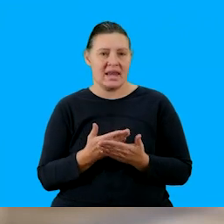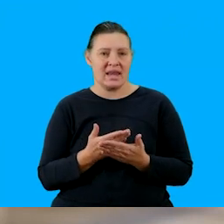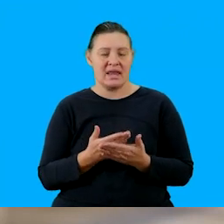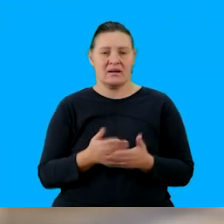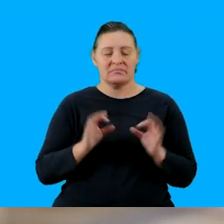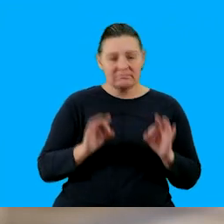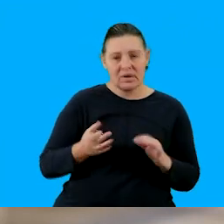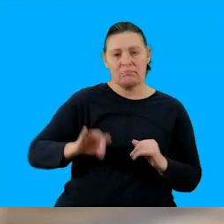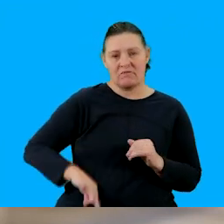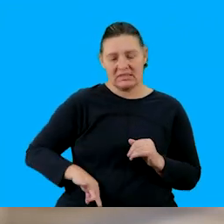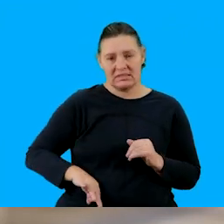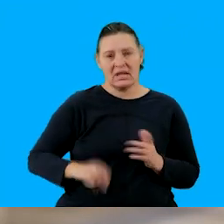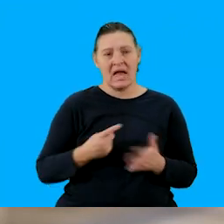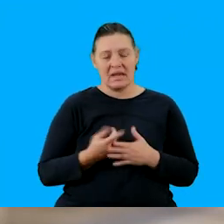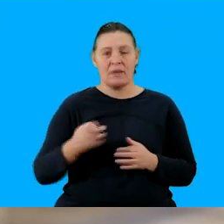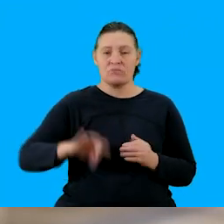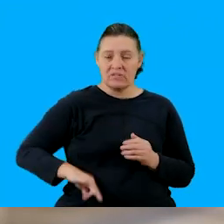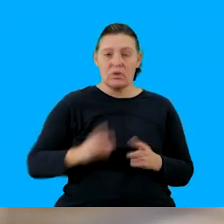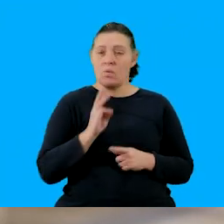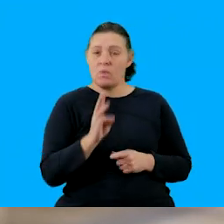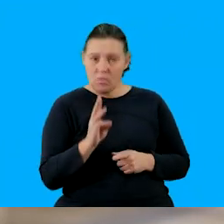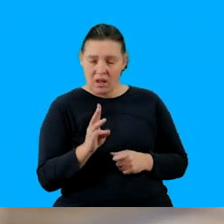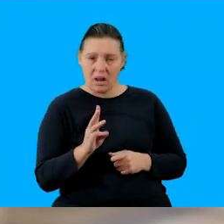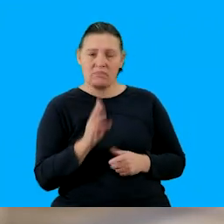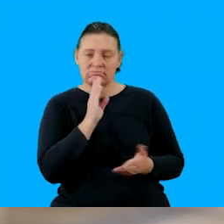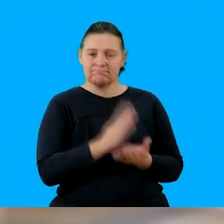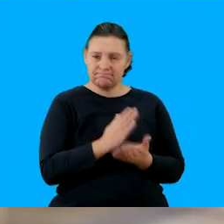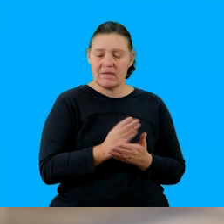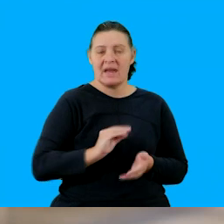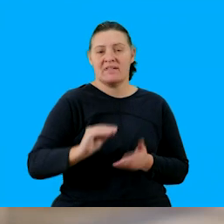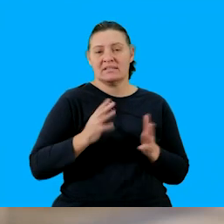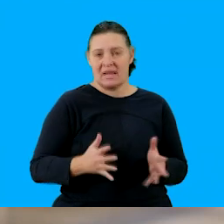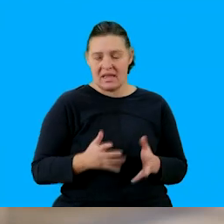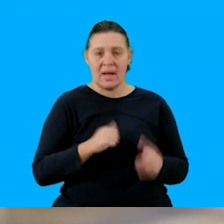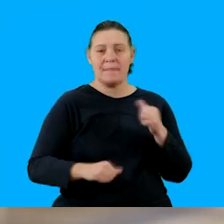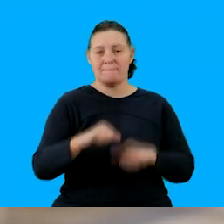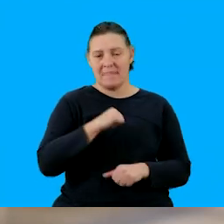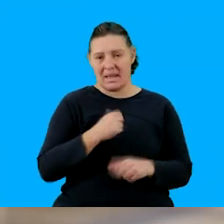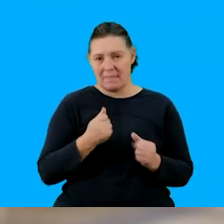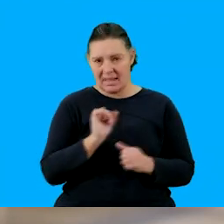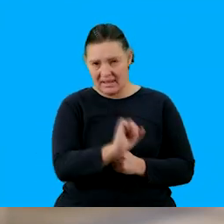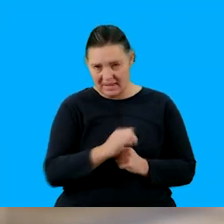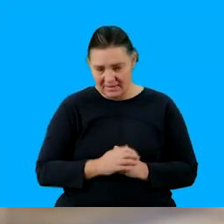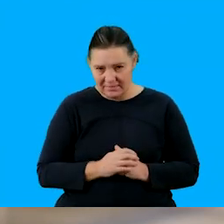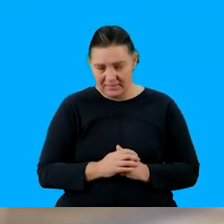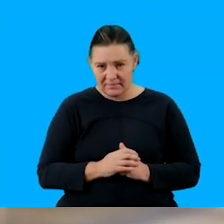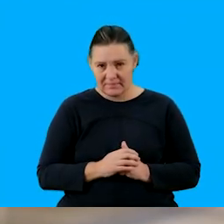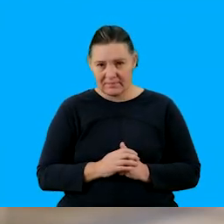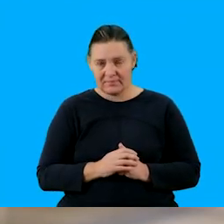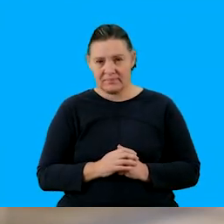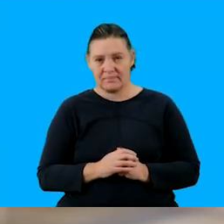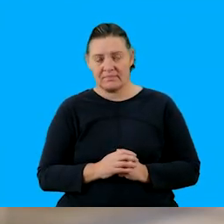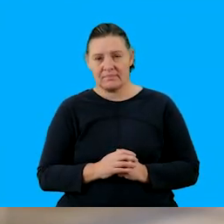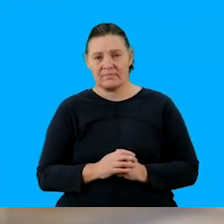able to have profit at the end, and in that profit we are going to guarantee our investors a return on their investment.